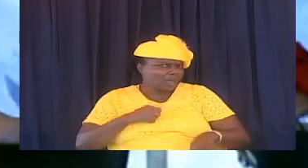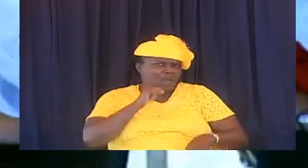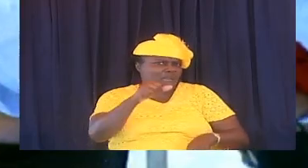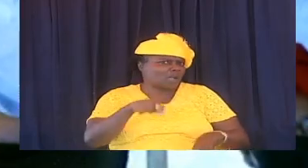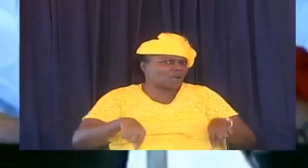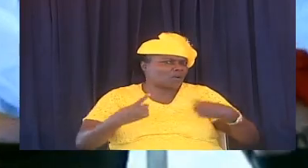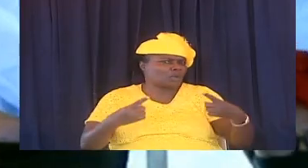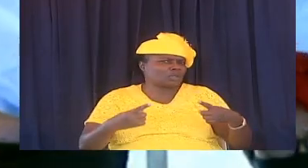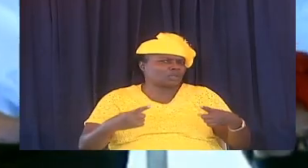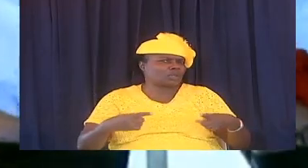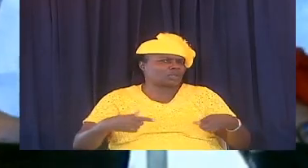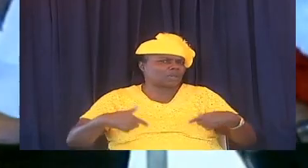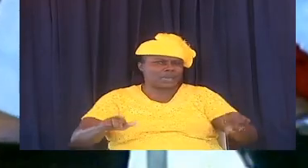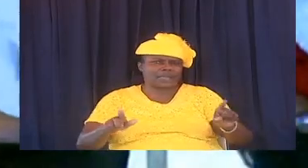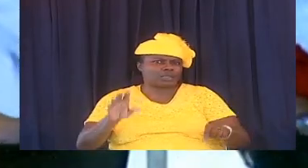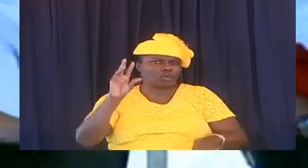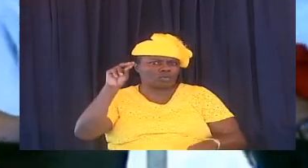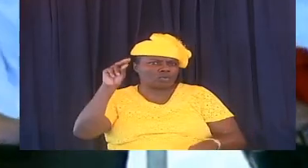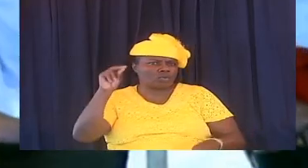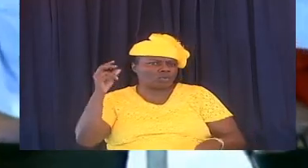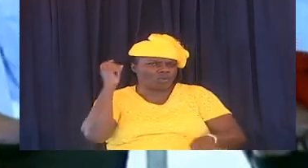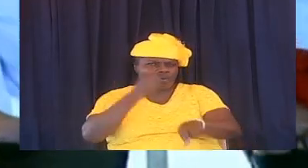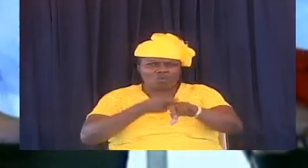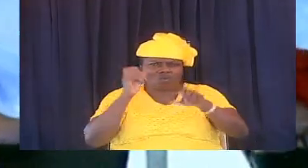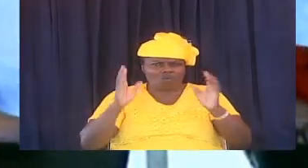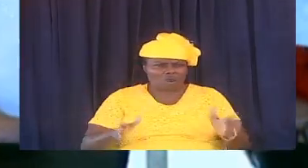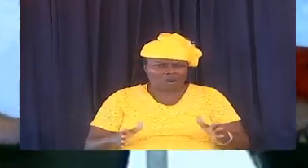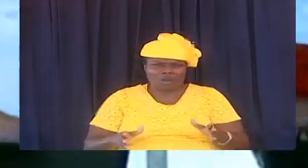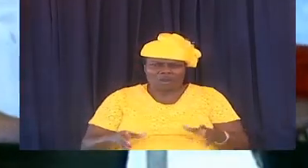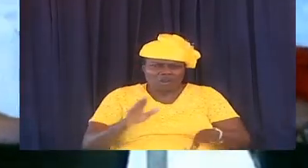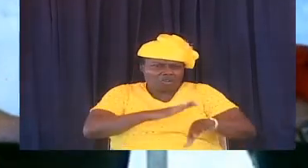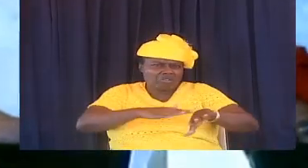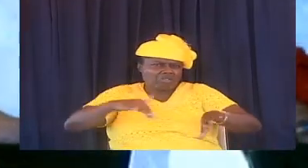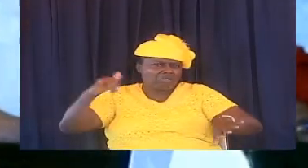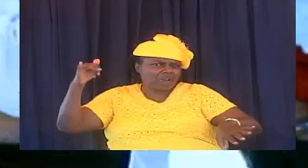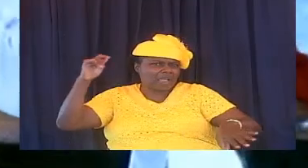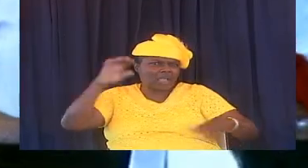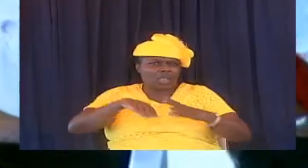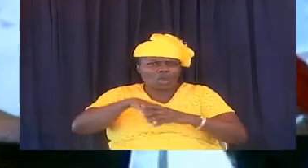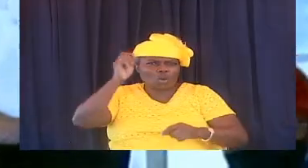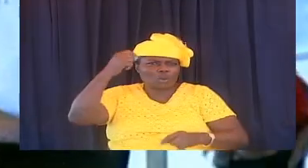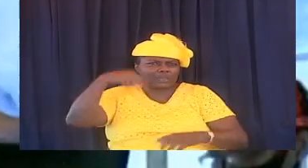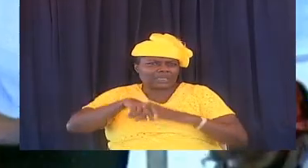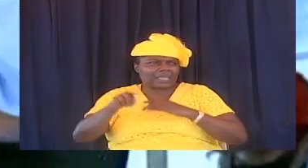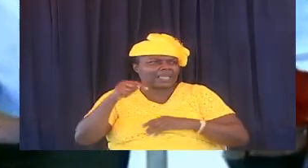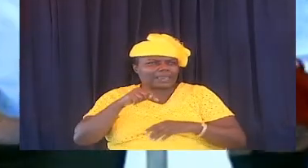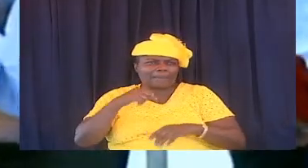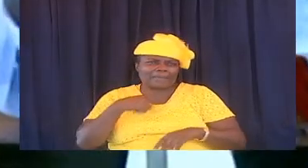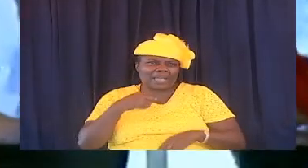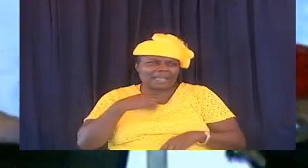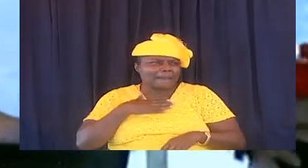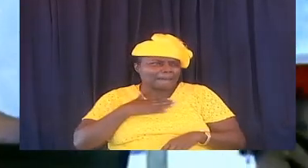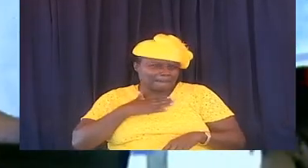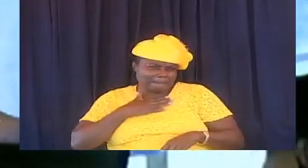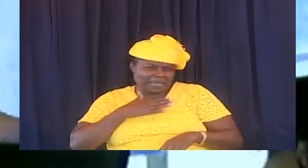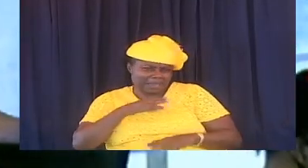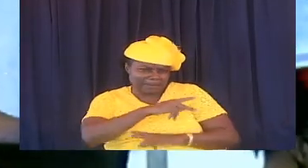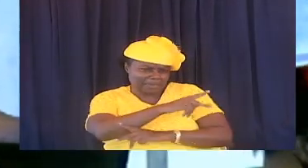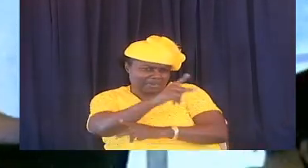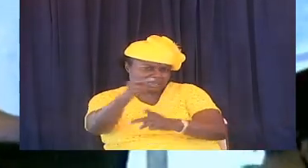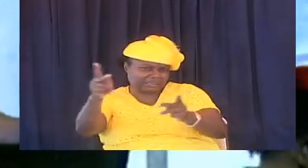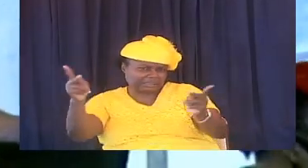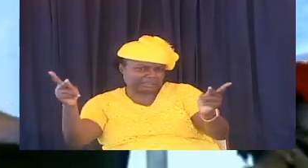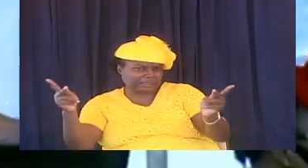So I going to come. And all the group one members that from March you don't come church, try come for Missions